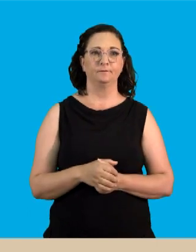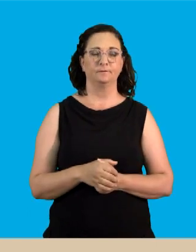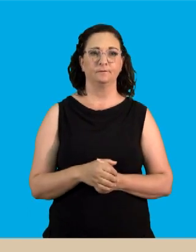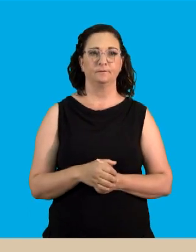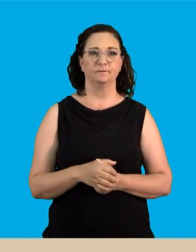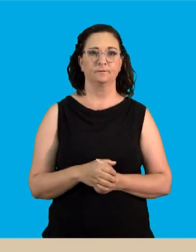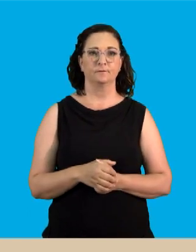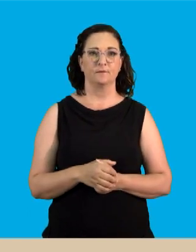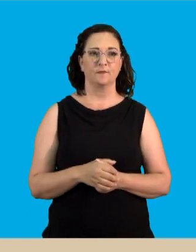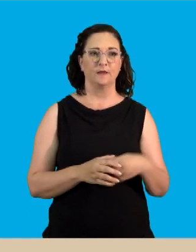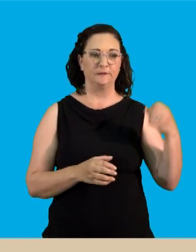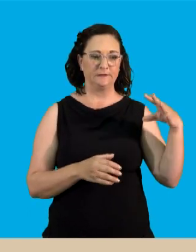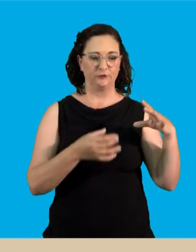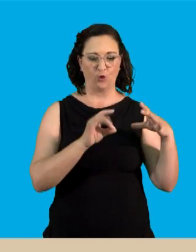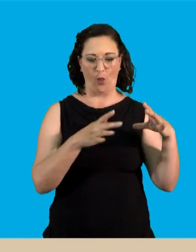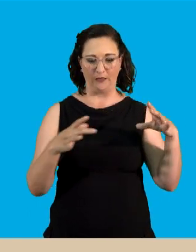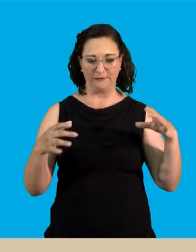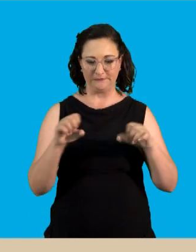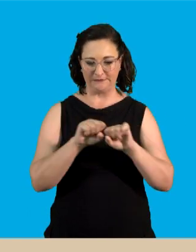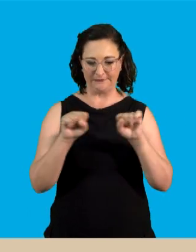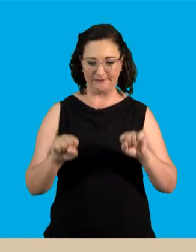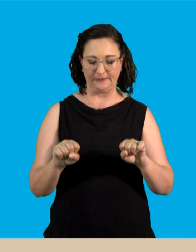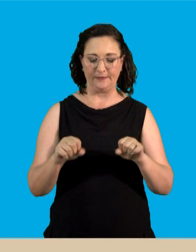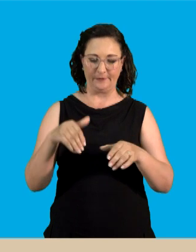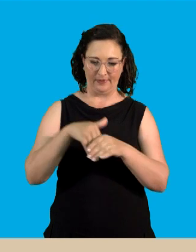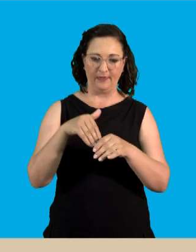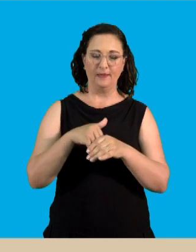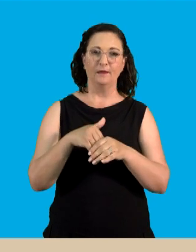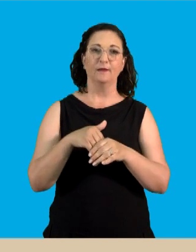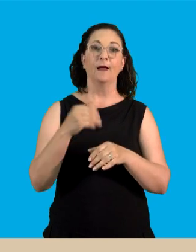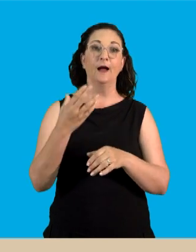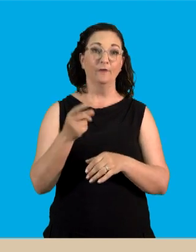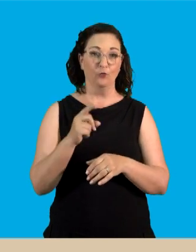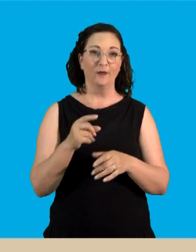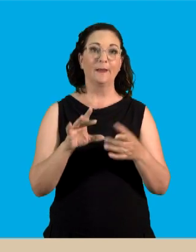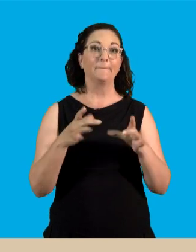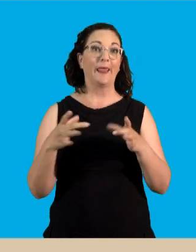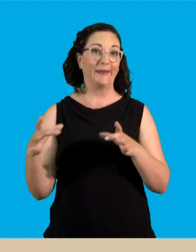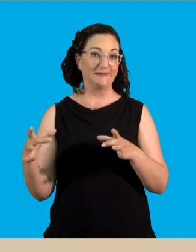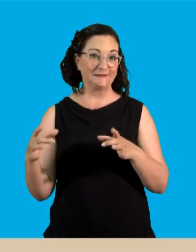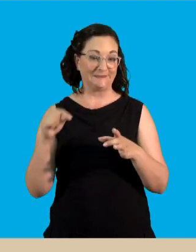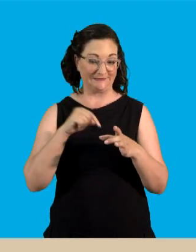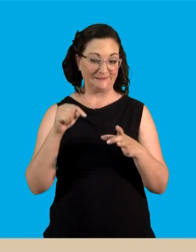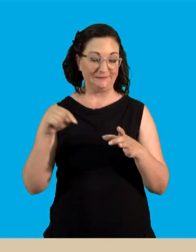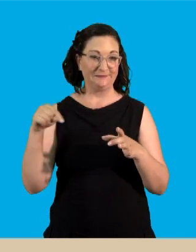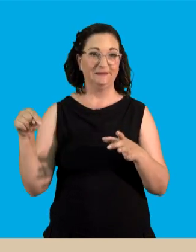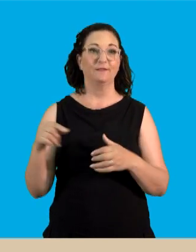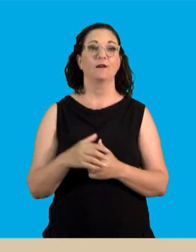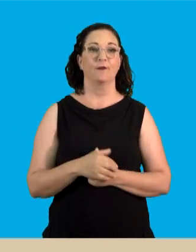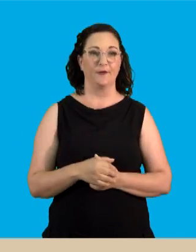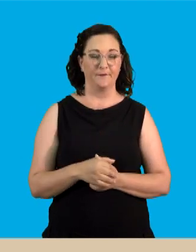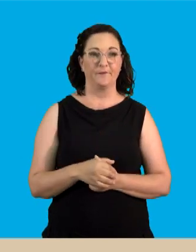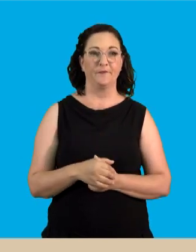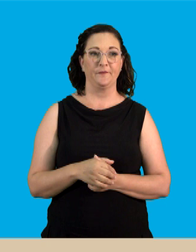that in our solar system, which is in the Milky Way galaxy, we also find planets, okay? Remember the planets that